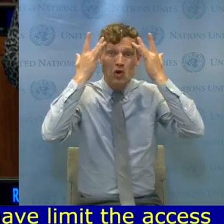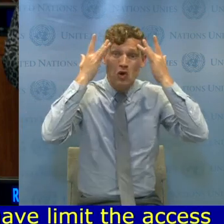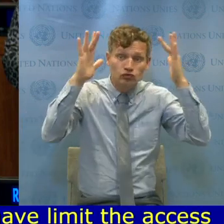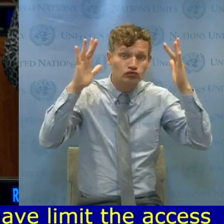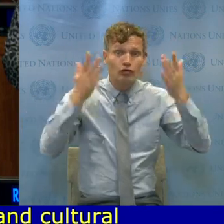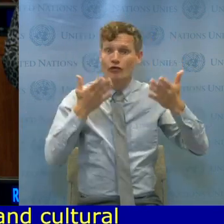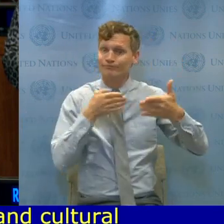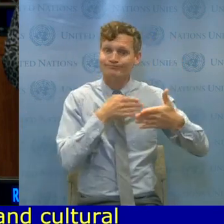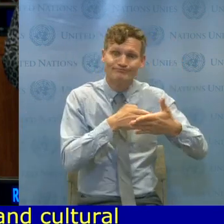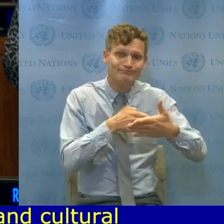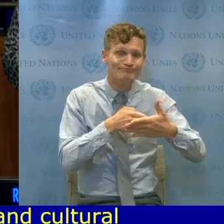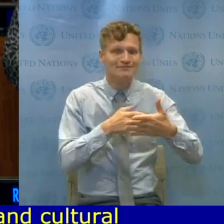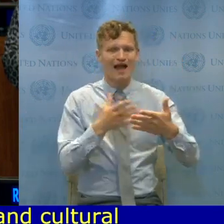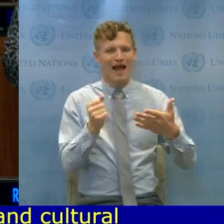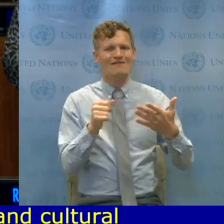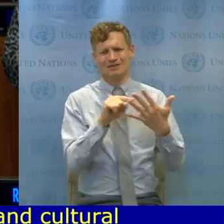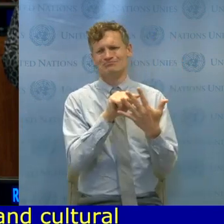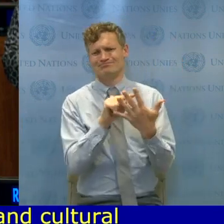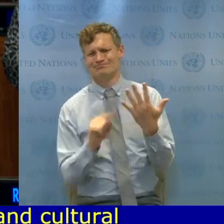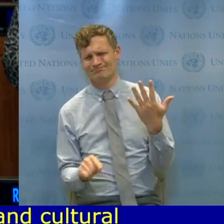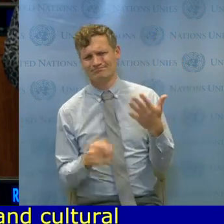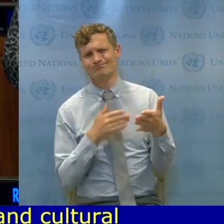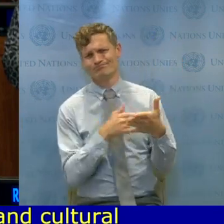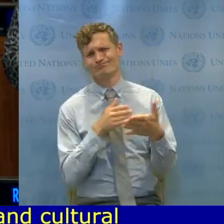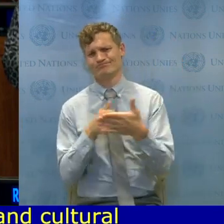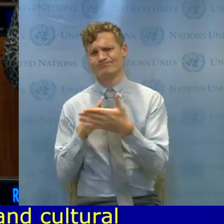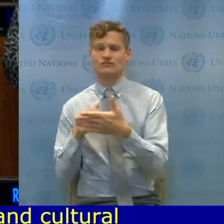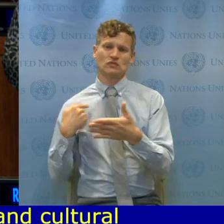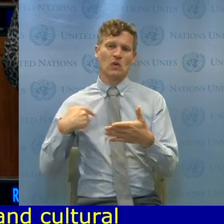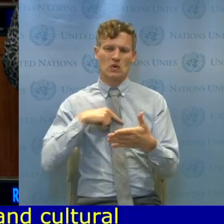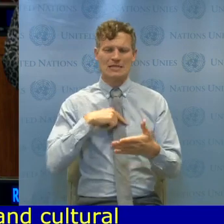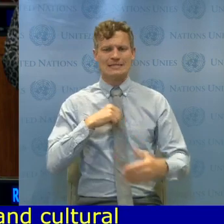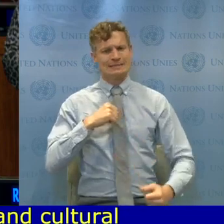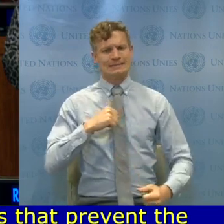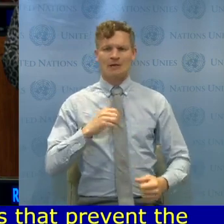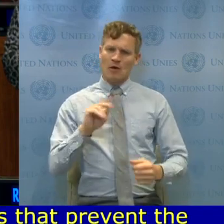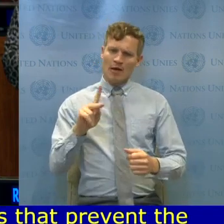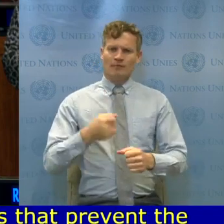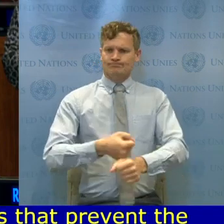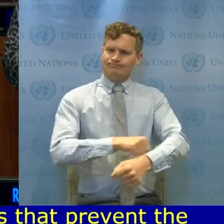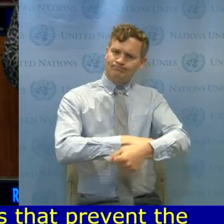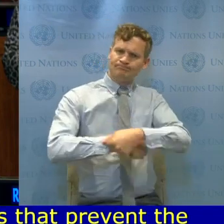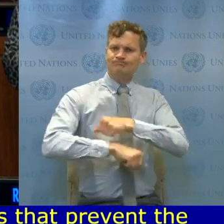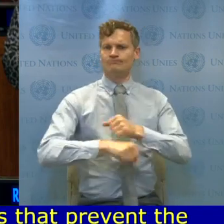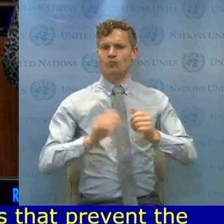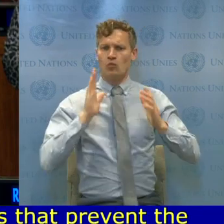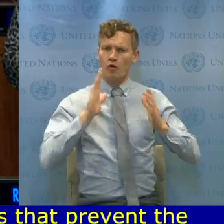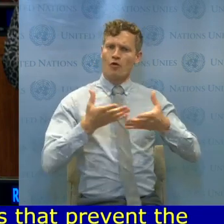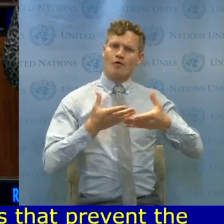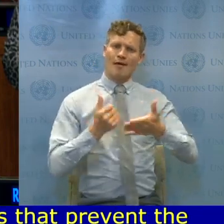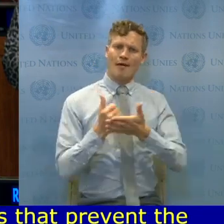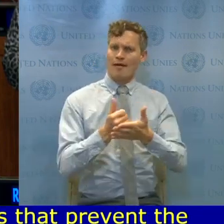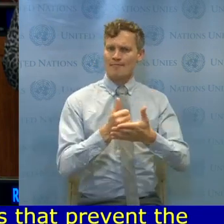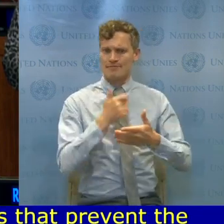regard, we are determined to address those challenges in line with the CRPD objectives through effective implementation of the...